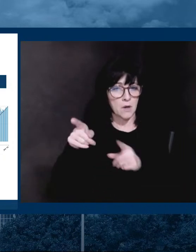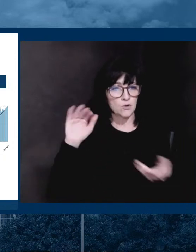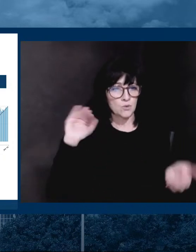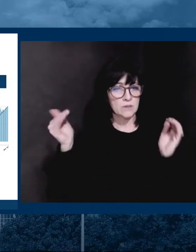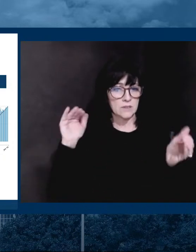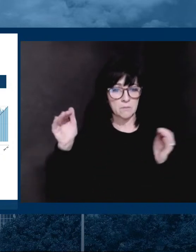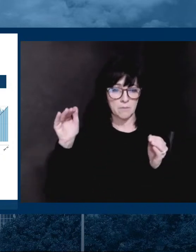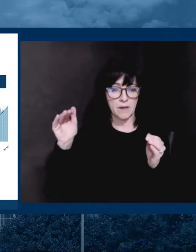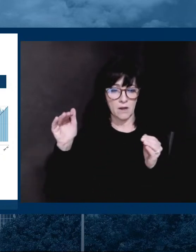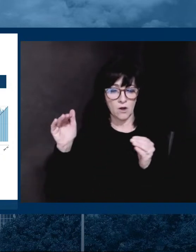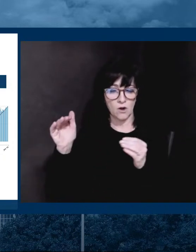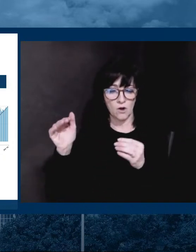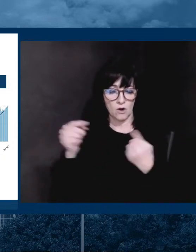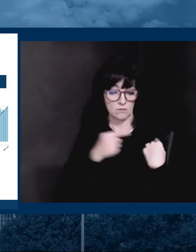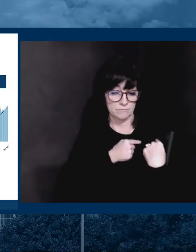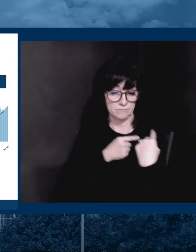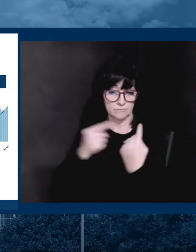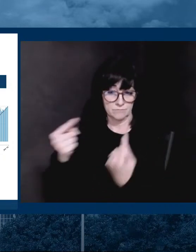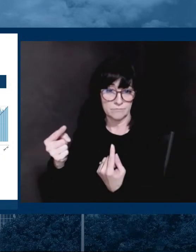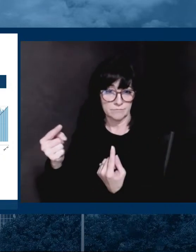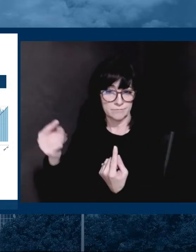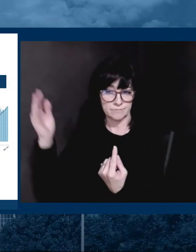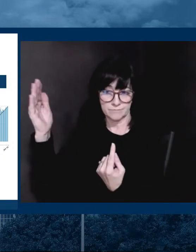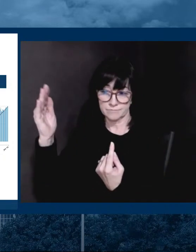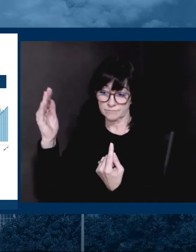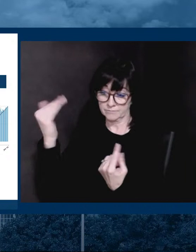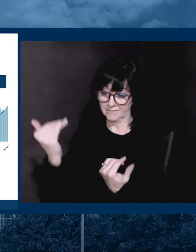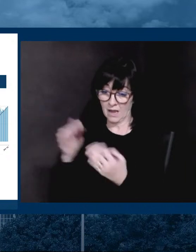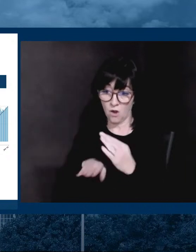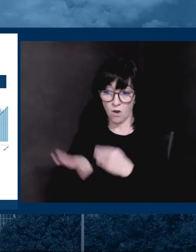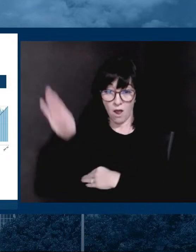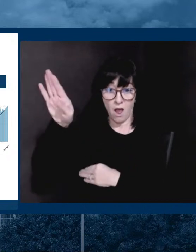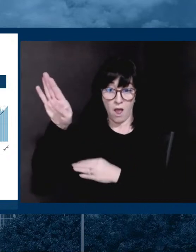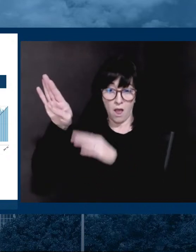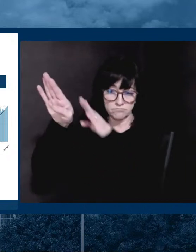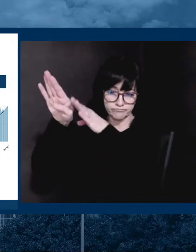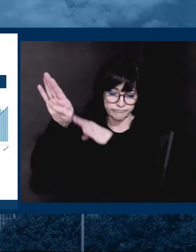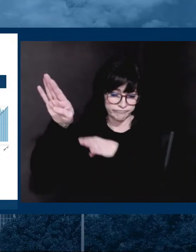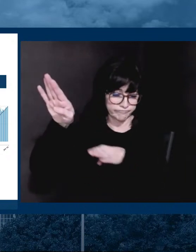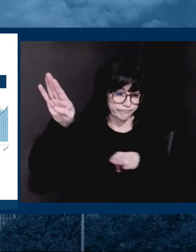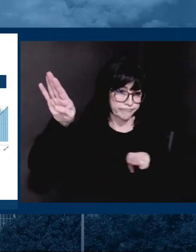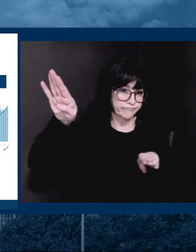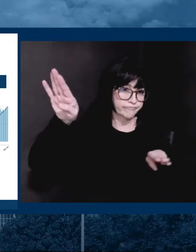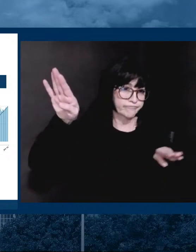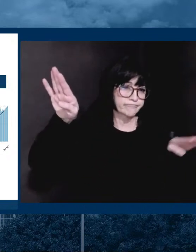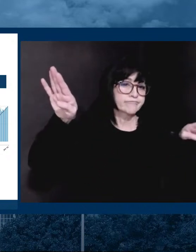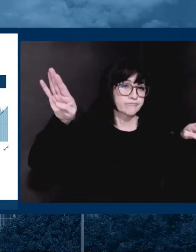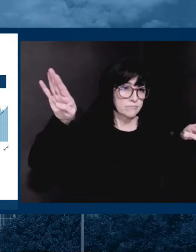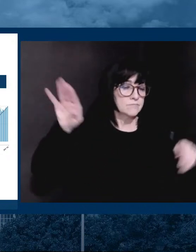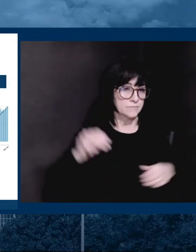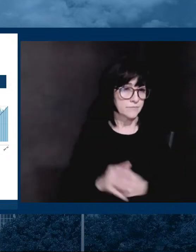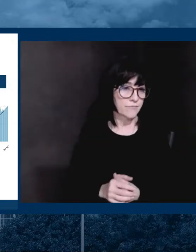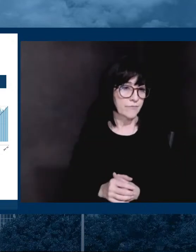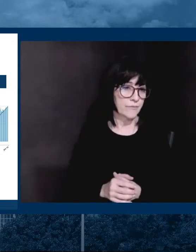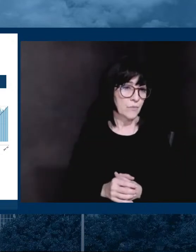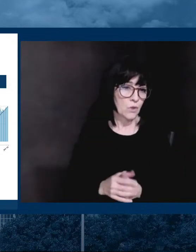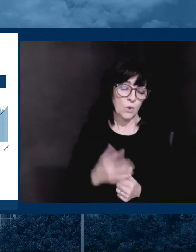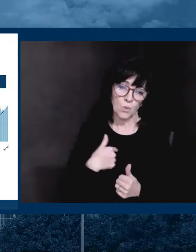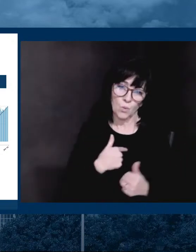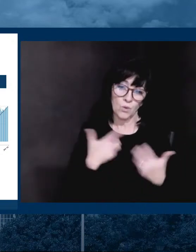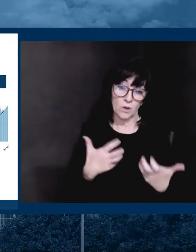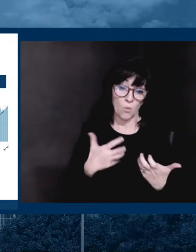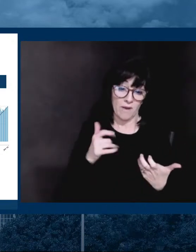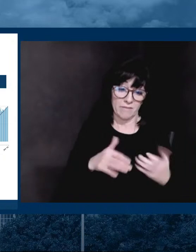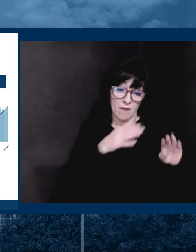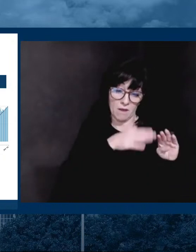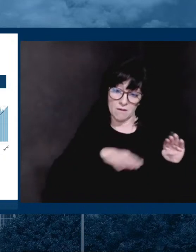spring hospitalization rate at the end of April, where it met its peak. As we flatten that curve and reduce the